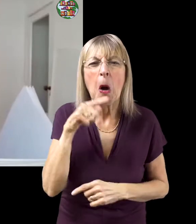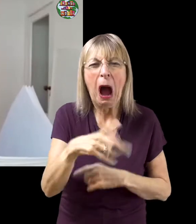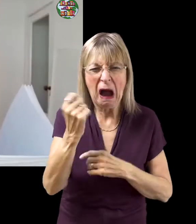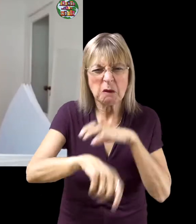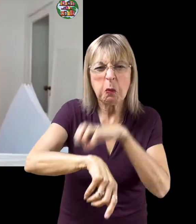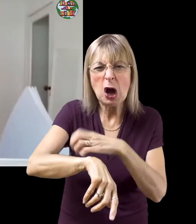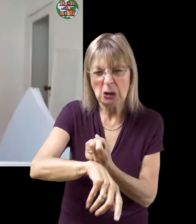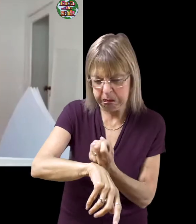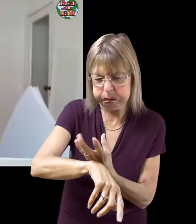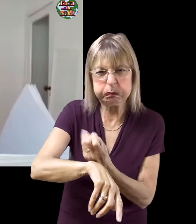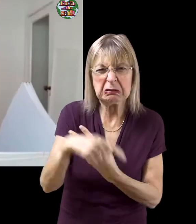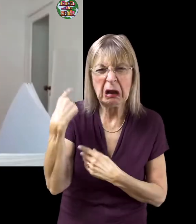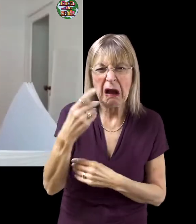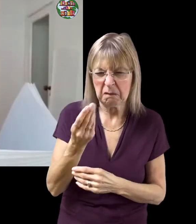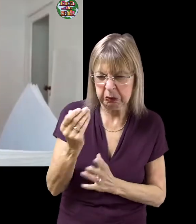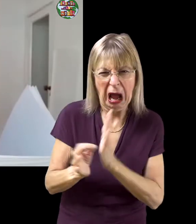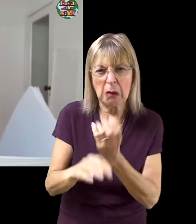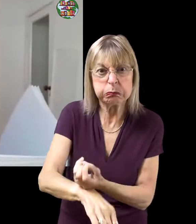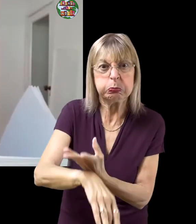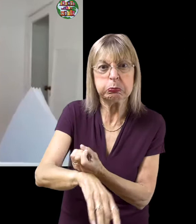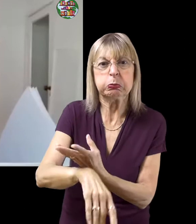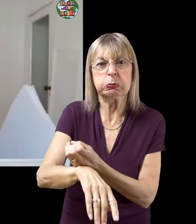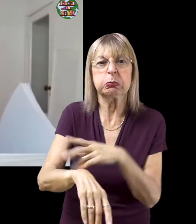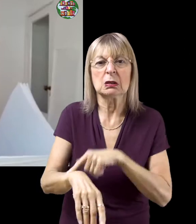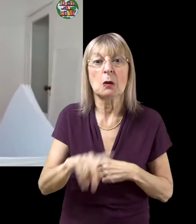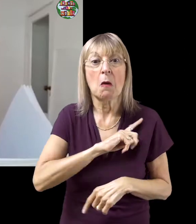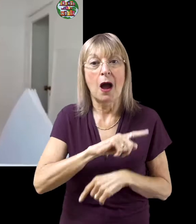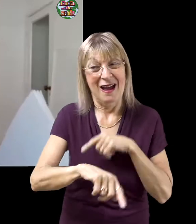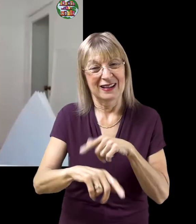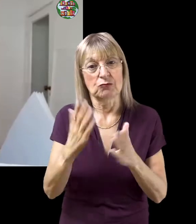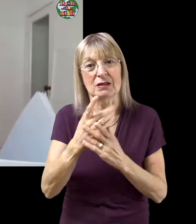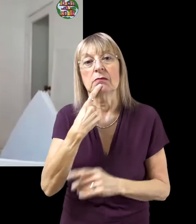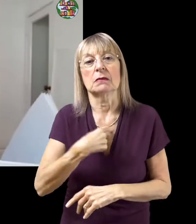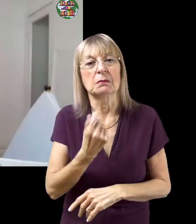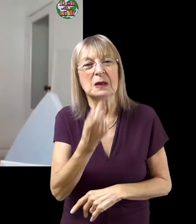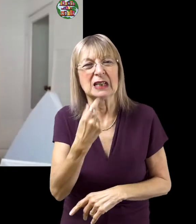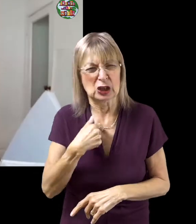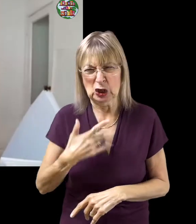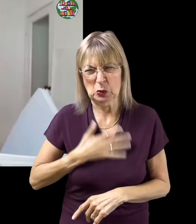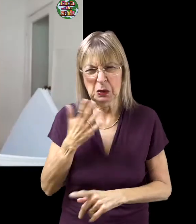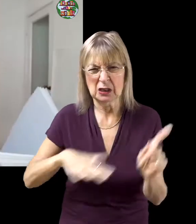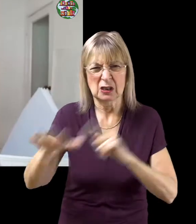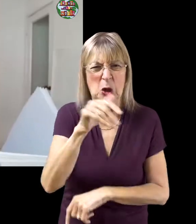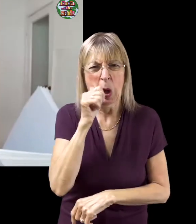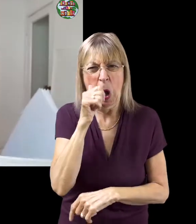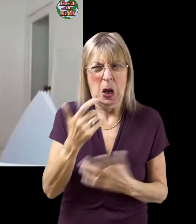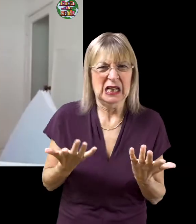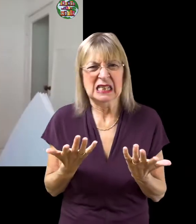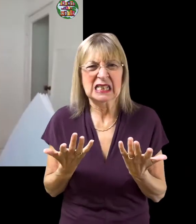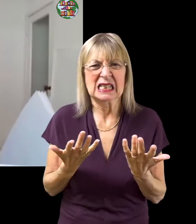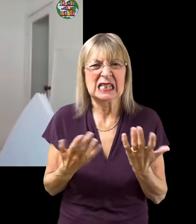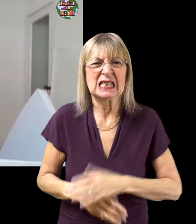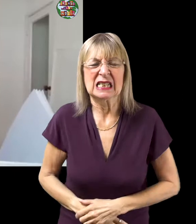alone. The guy with the watch that beeps every couple of hours because it's time for some more pills. I'm